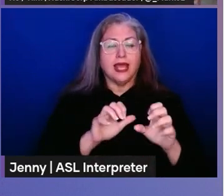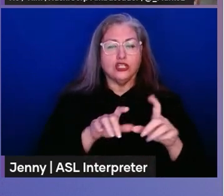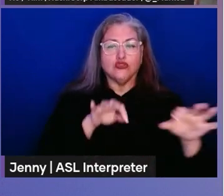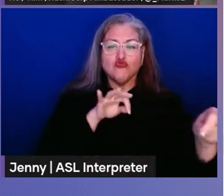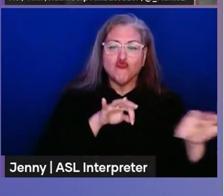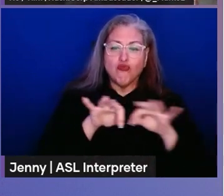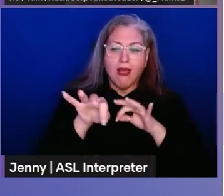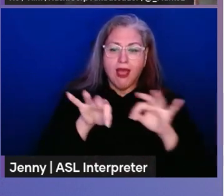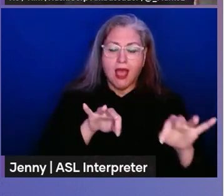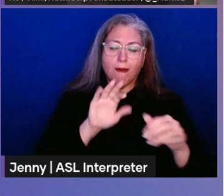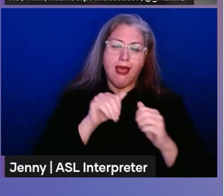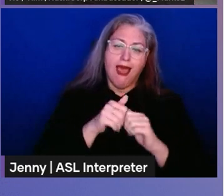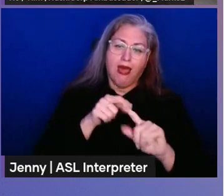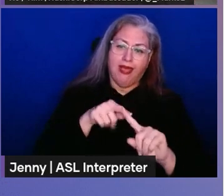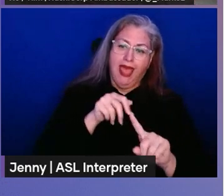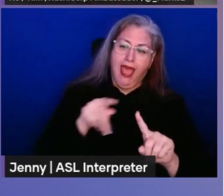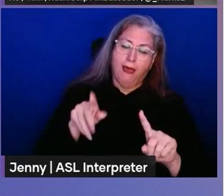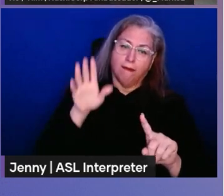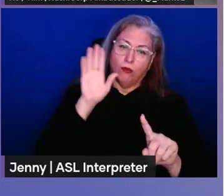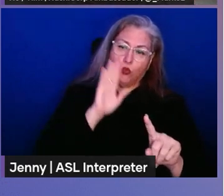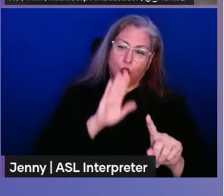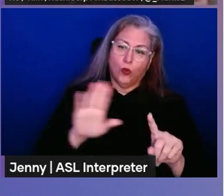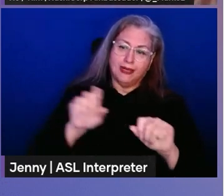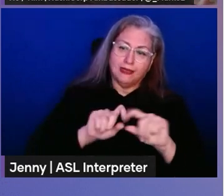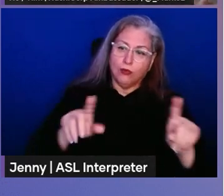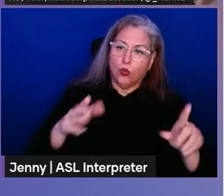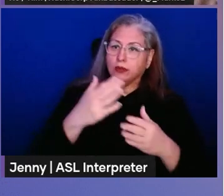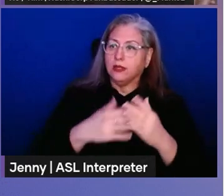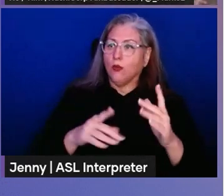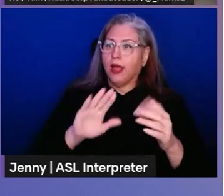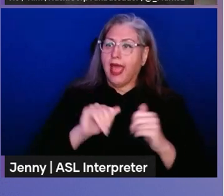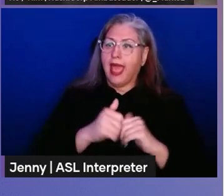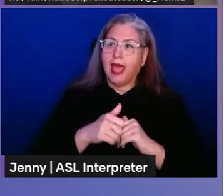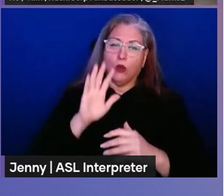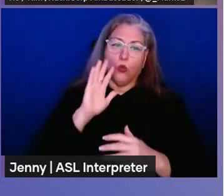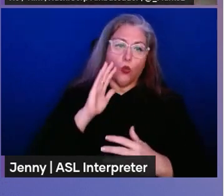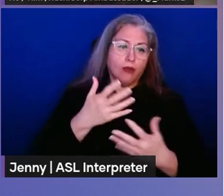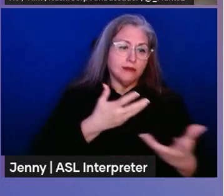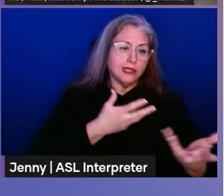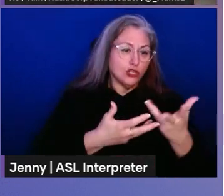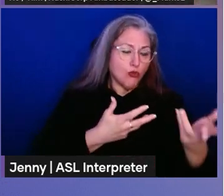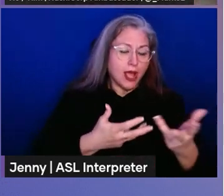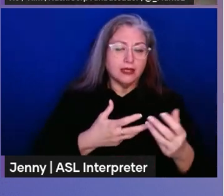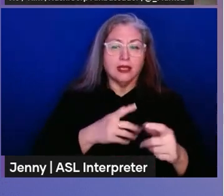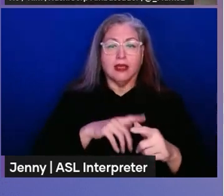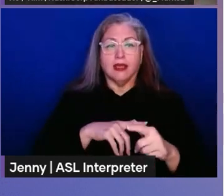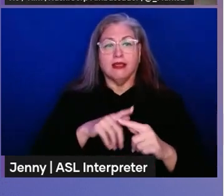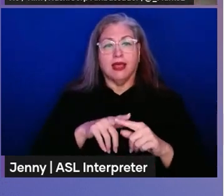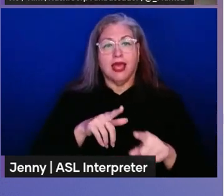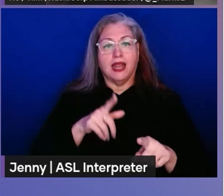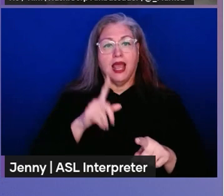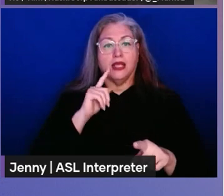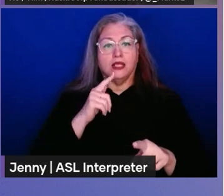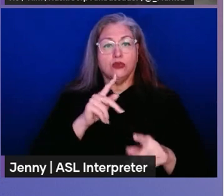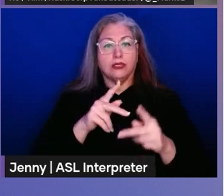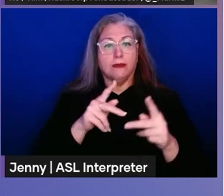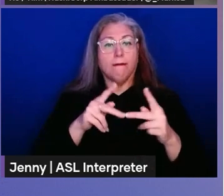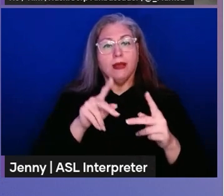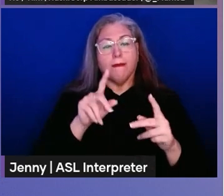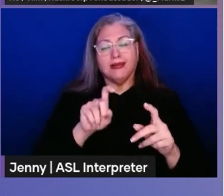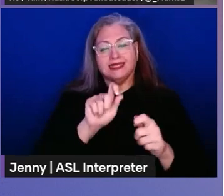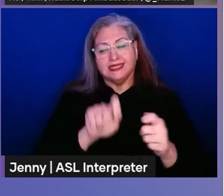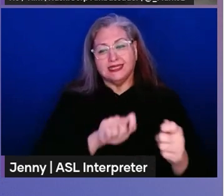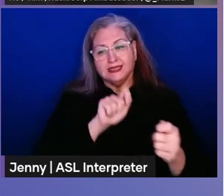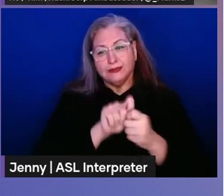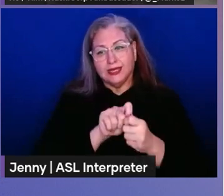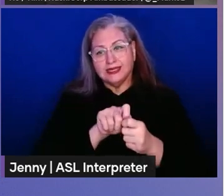your application is going to be deployed somewhere, how it interacts. And then as a release phase, you need to specify and